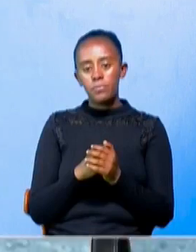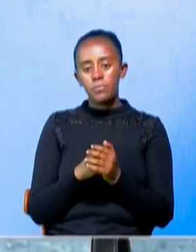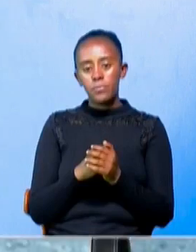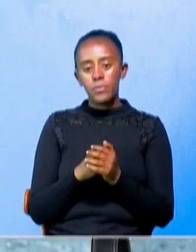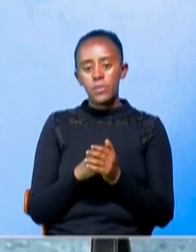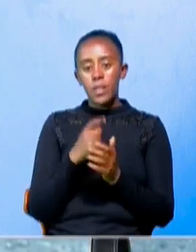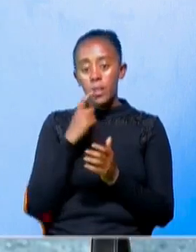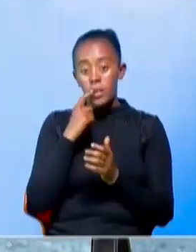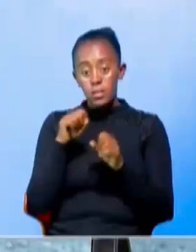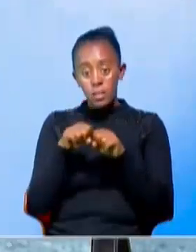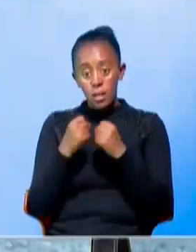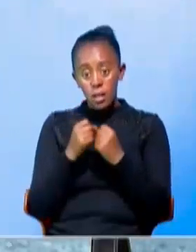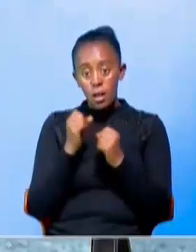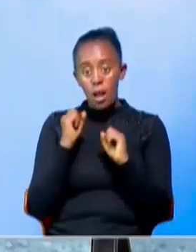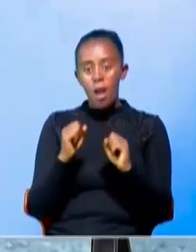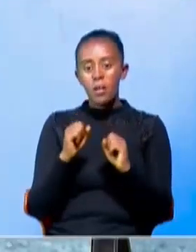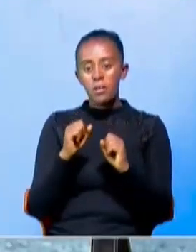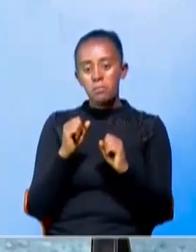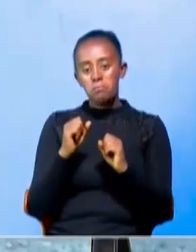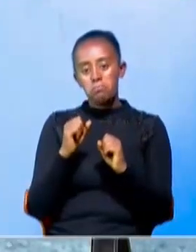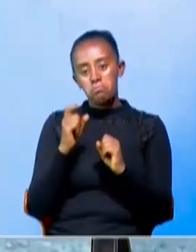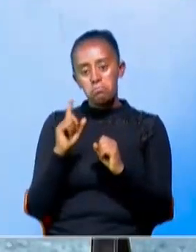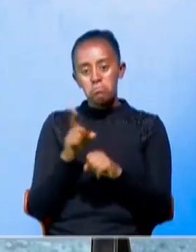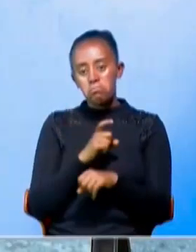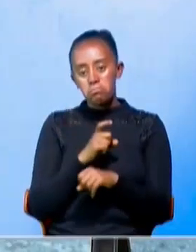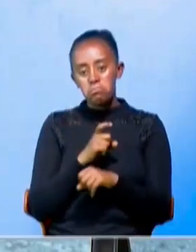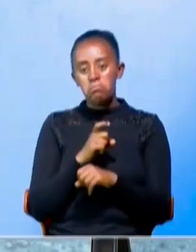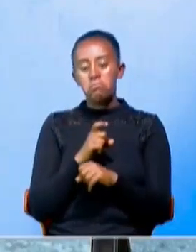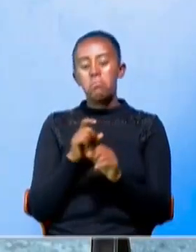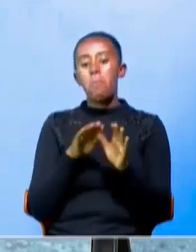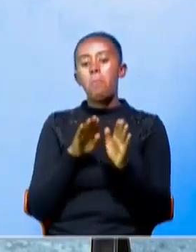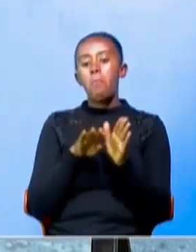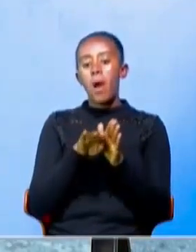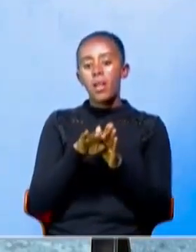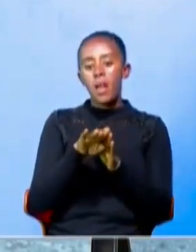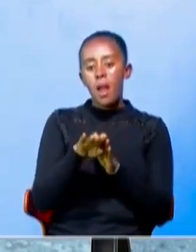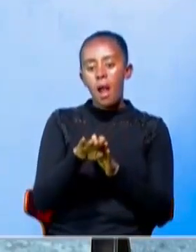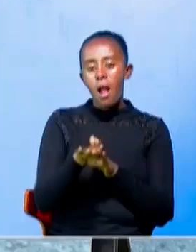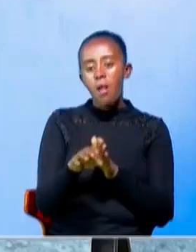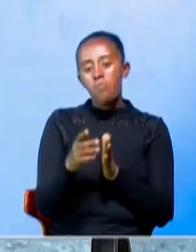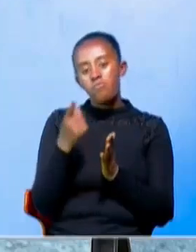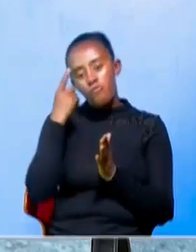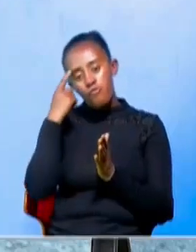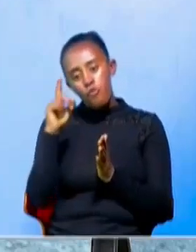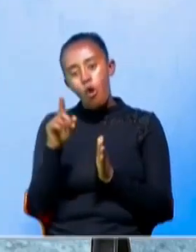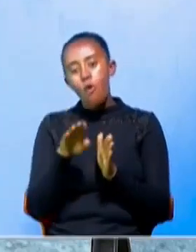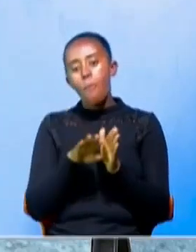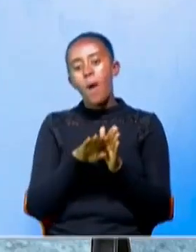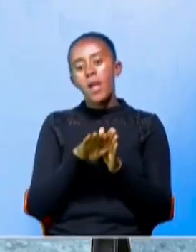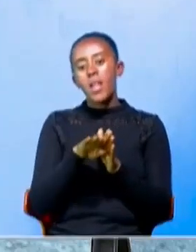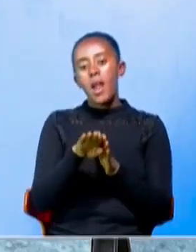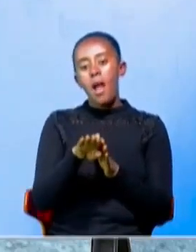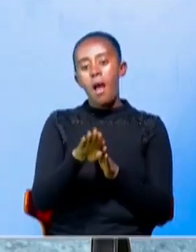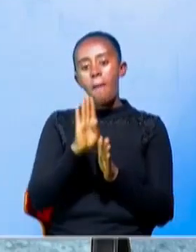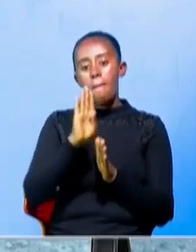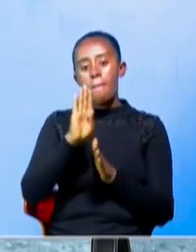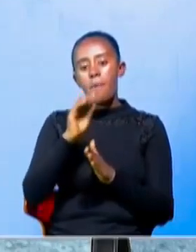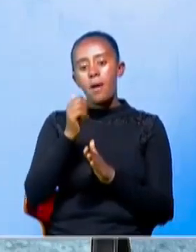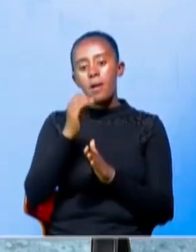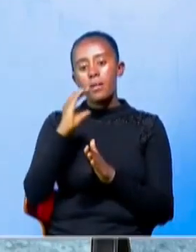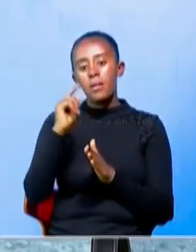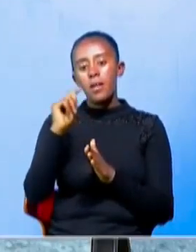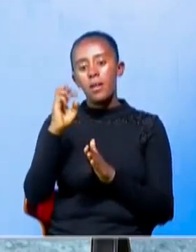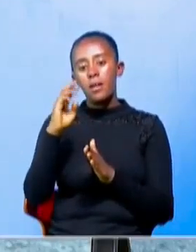Tooth decay can be a cause of bacteria or a cause for bacteria.